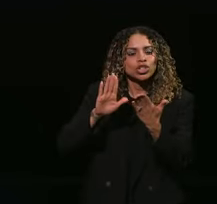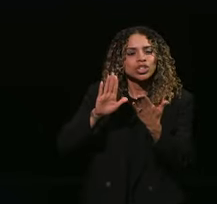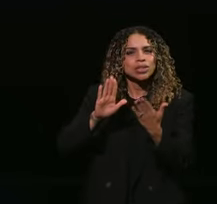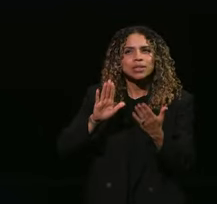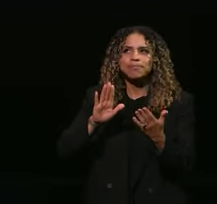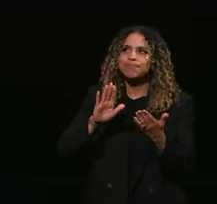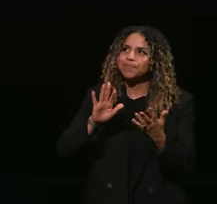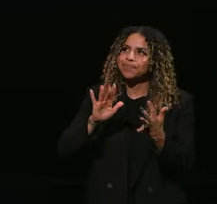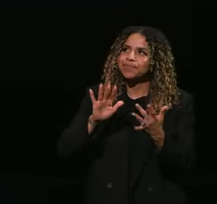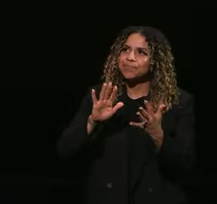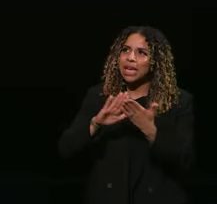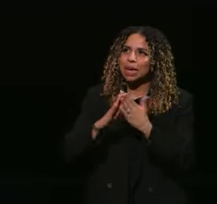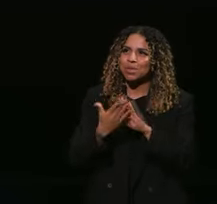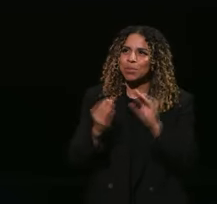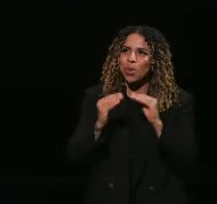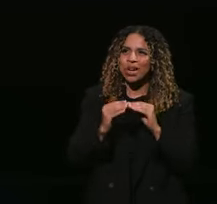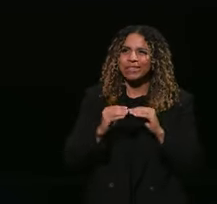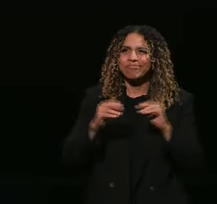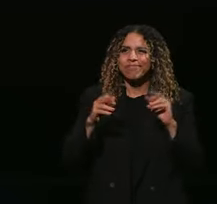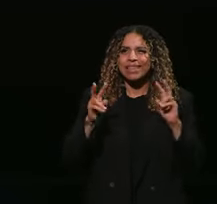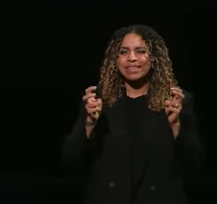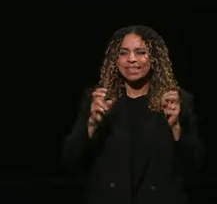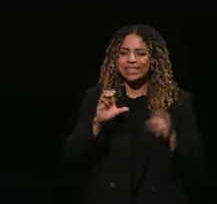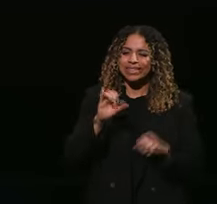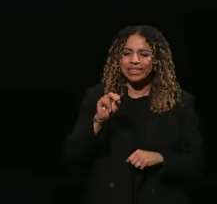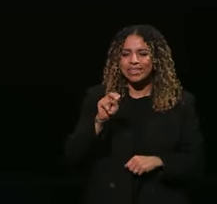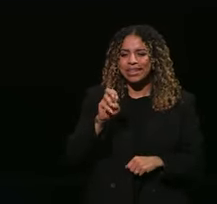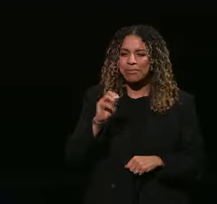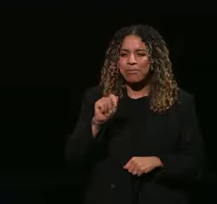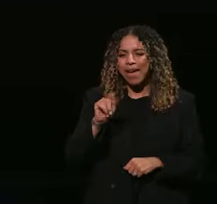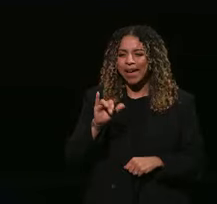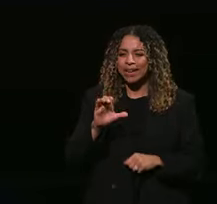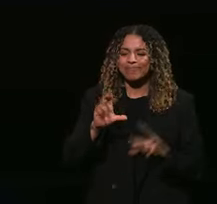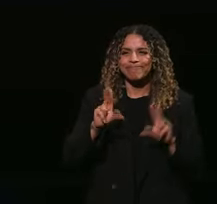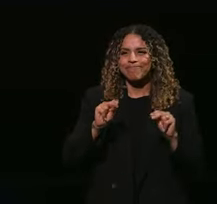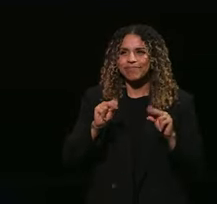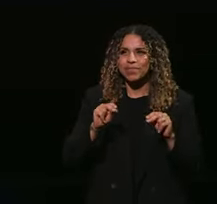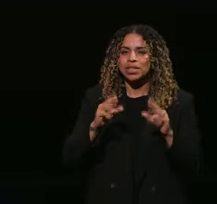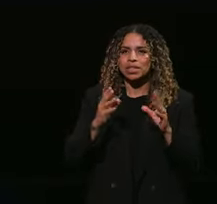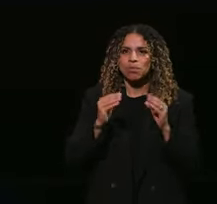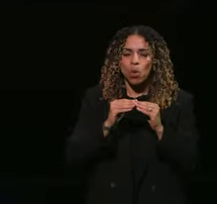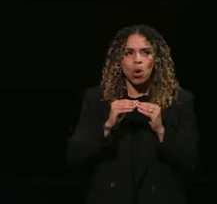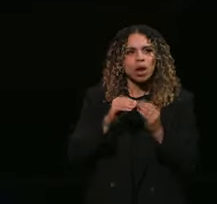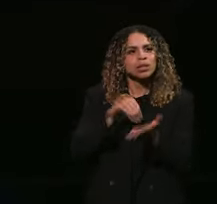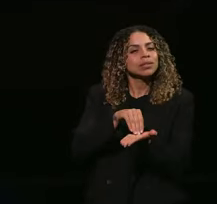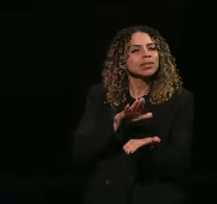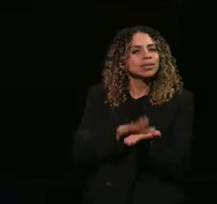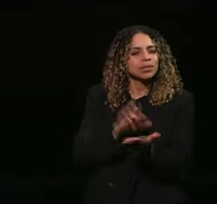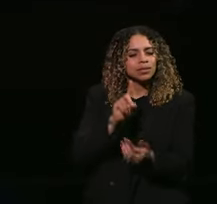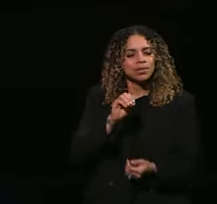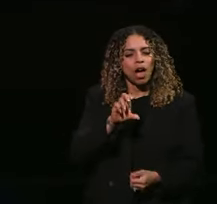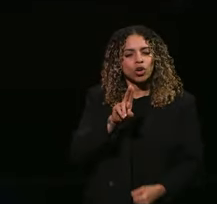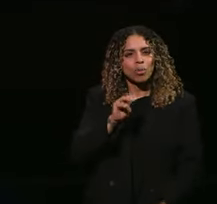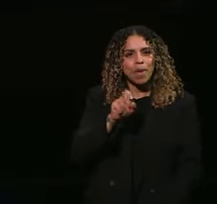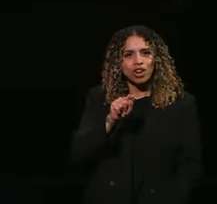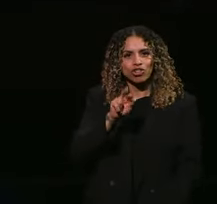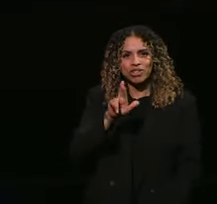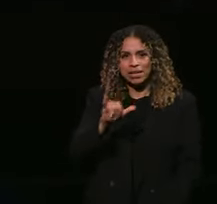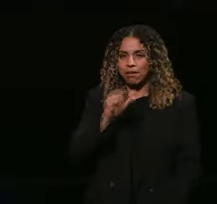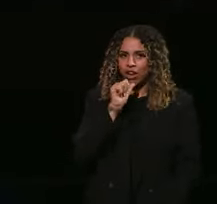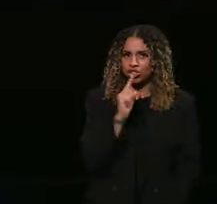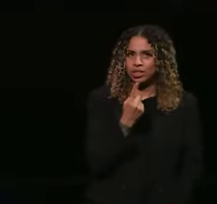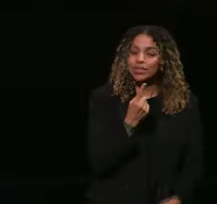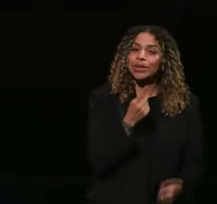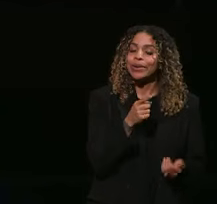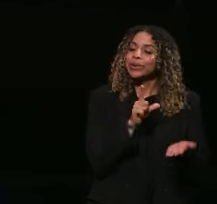say cinematic, but just more documentary rather than journalistic. Yeah, you were thinking of the